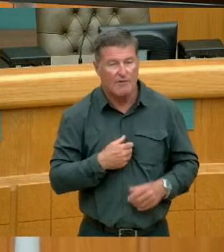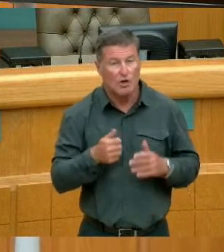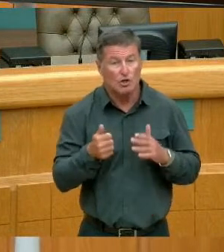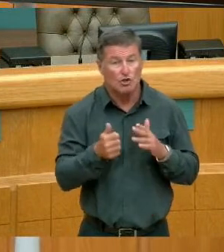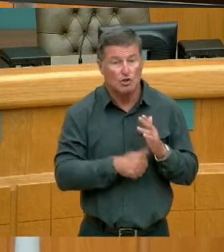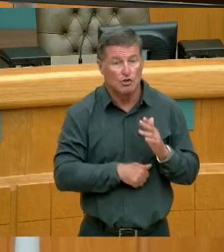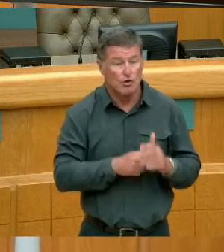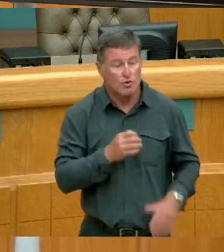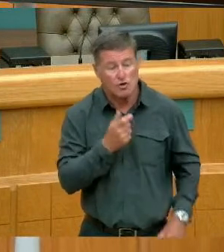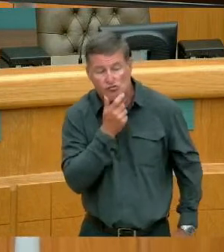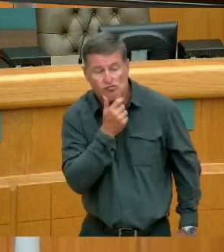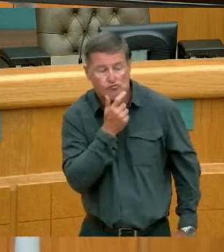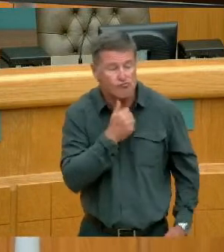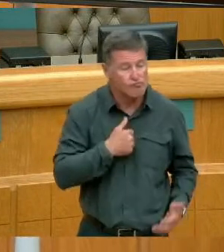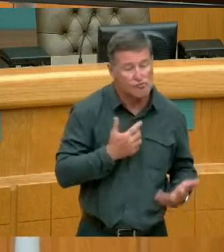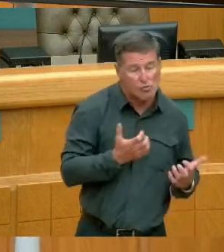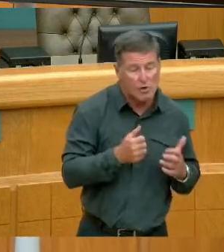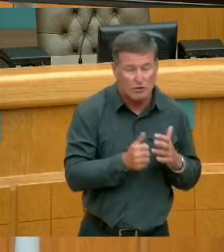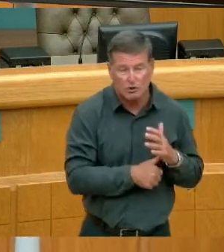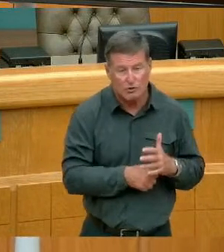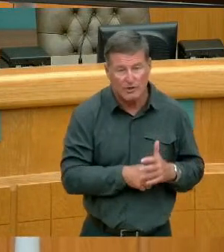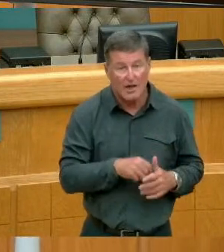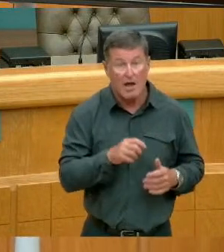counties from the valley.